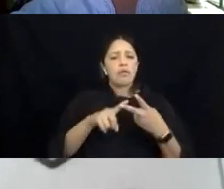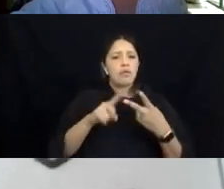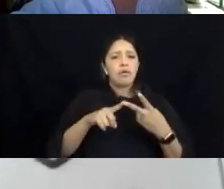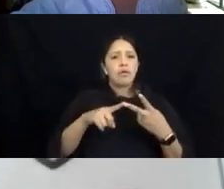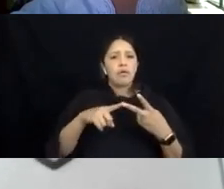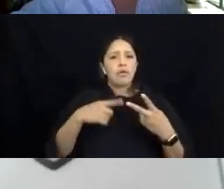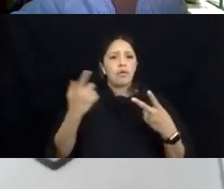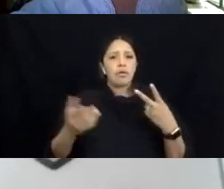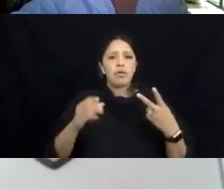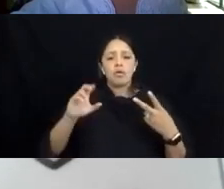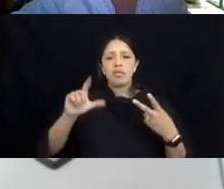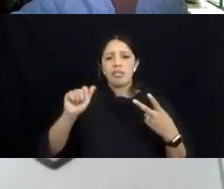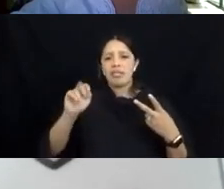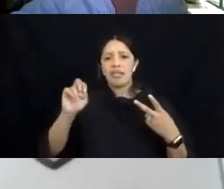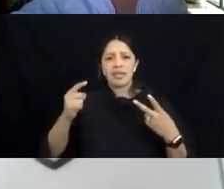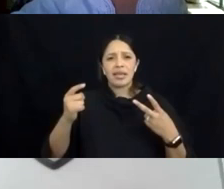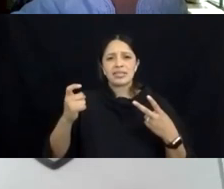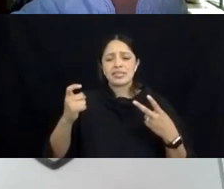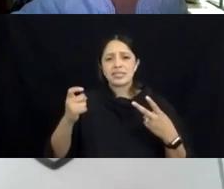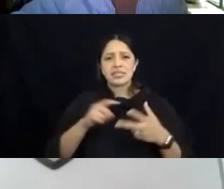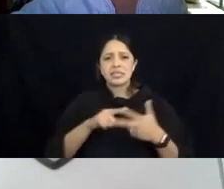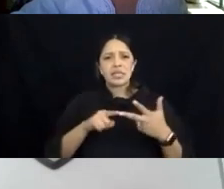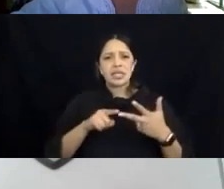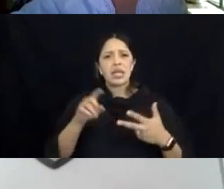from? Where would we be able to get them?